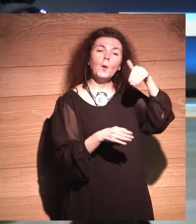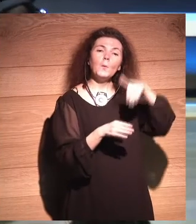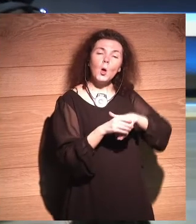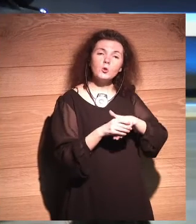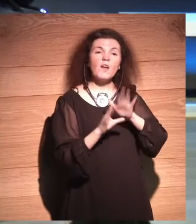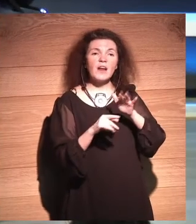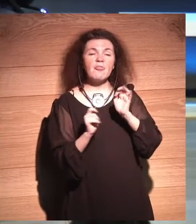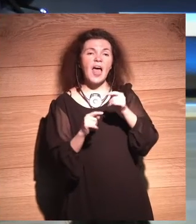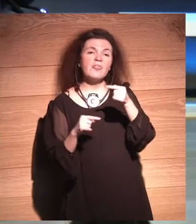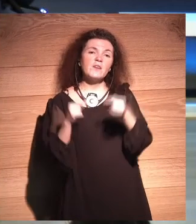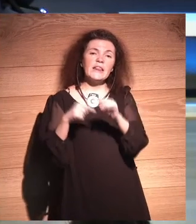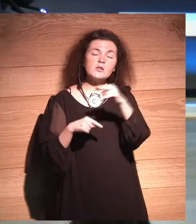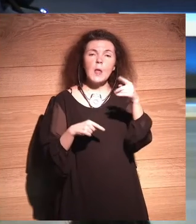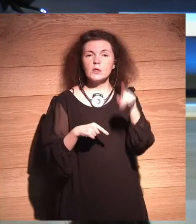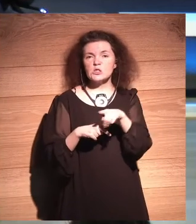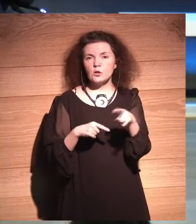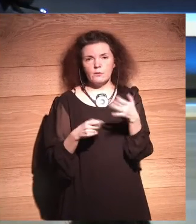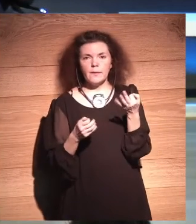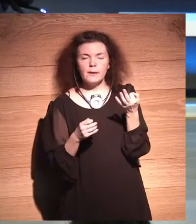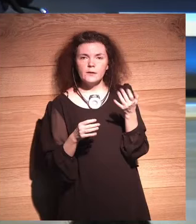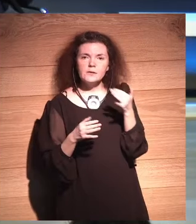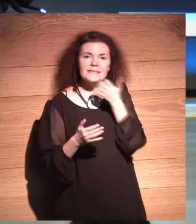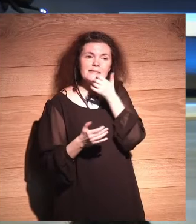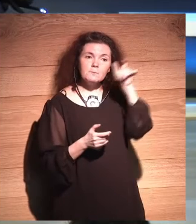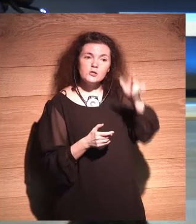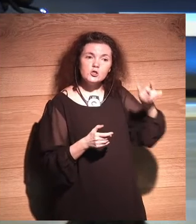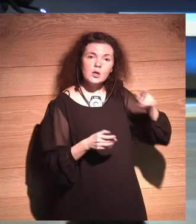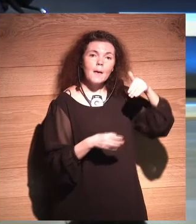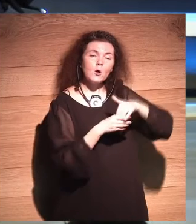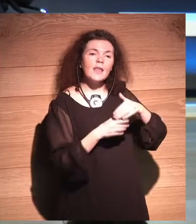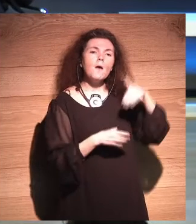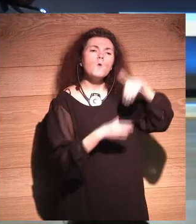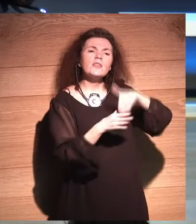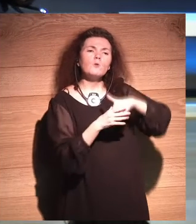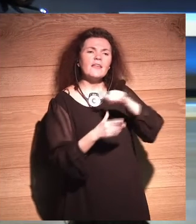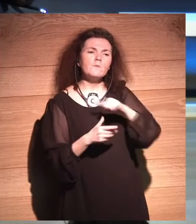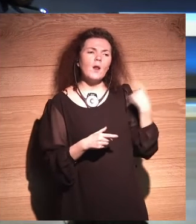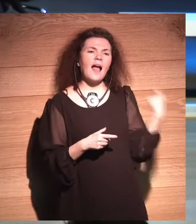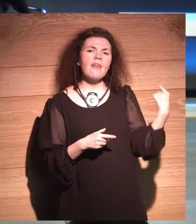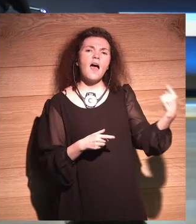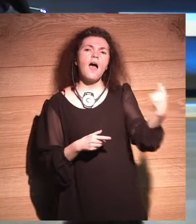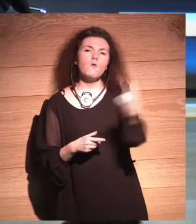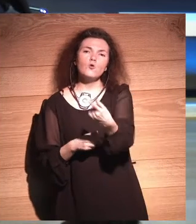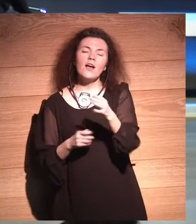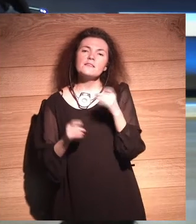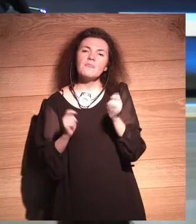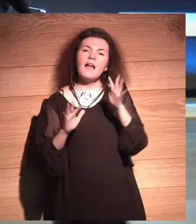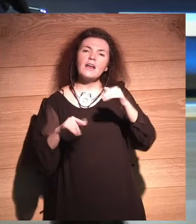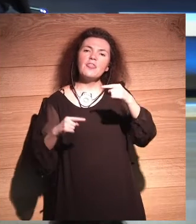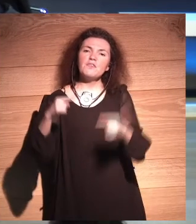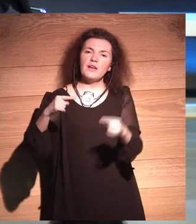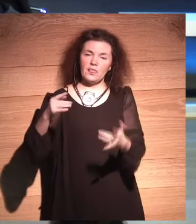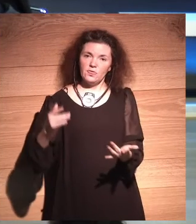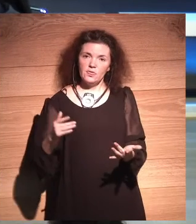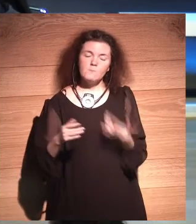all that much difference, any one individual vote, which is why it's so important to create these mechanisms. Do we think that